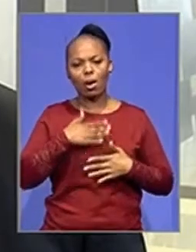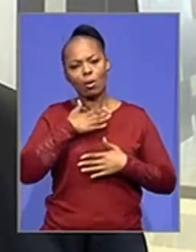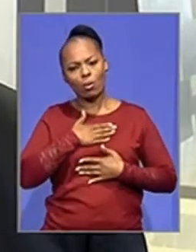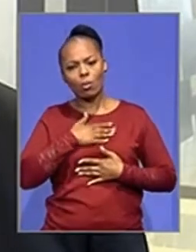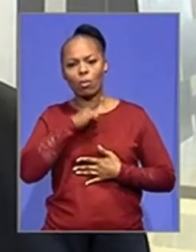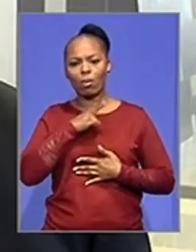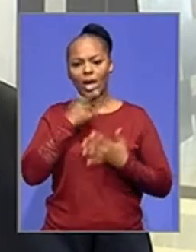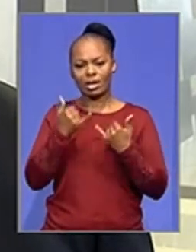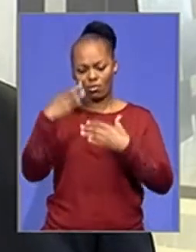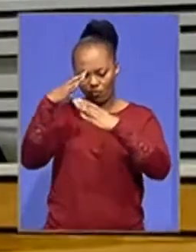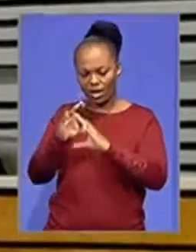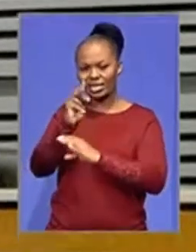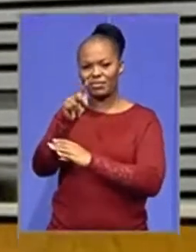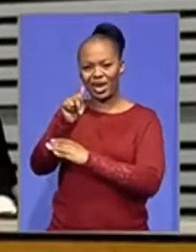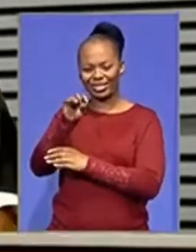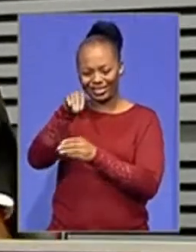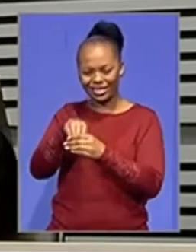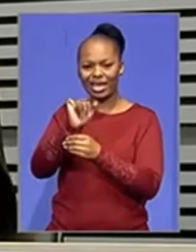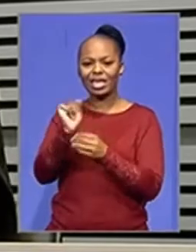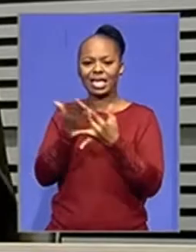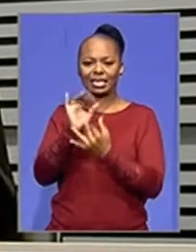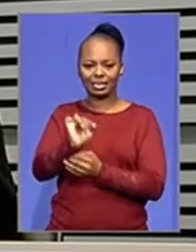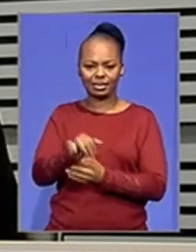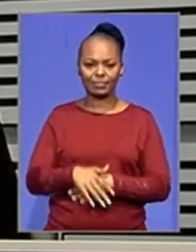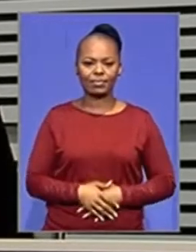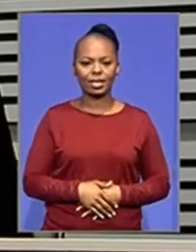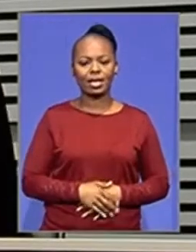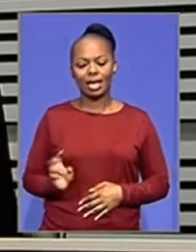with the merits of the case. SIU e re e tshepa hore